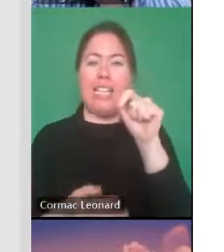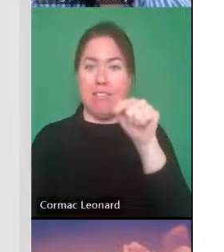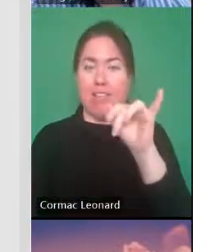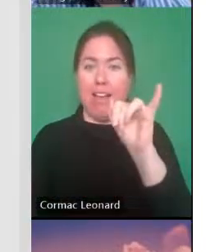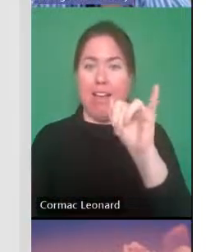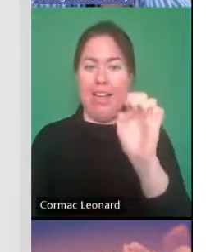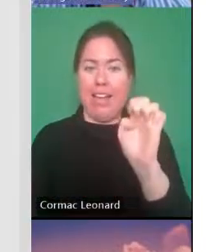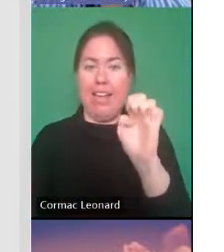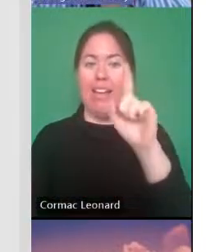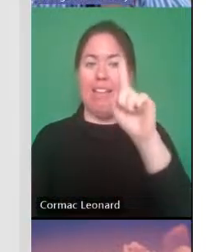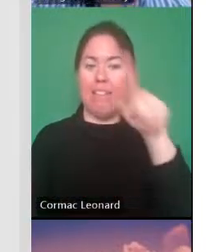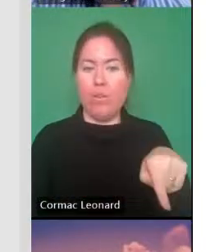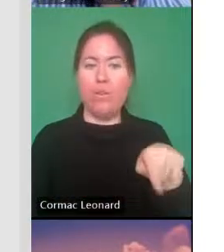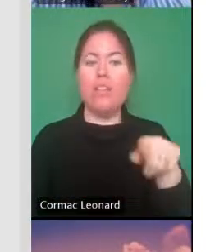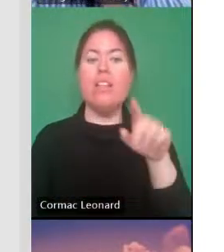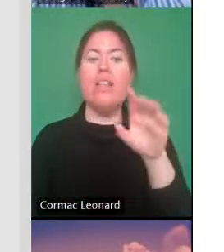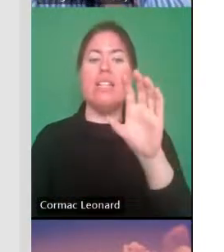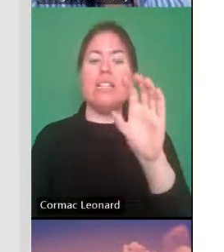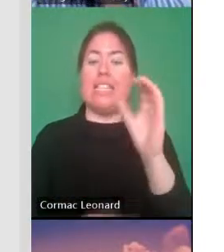HSE.ie, keep jumbling my words,